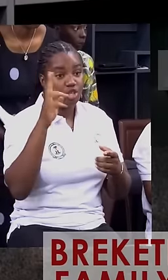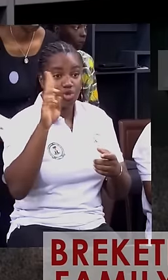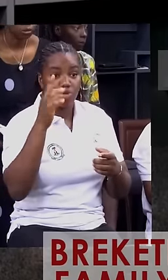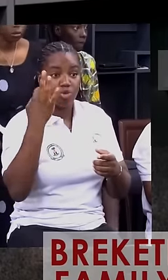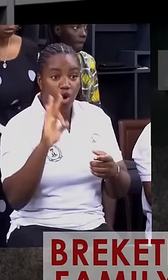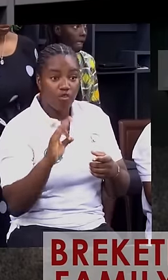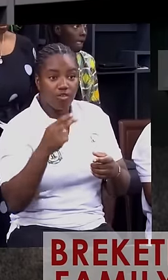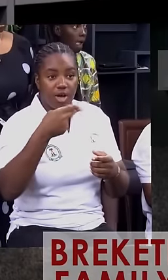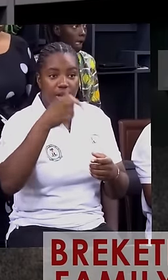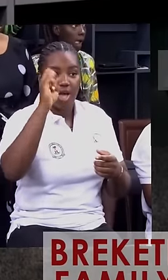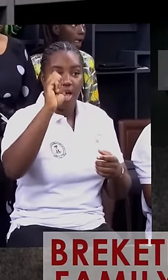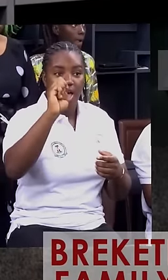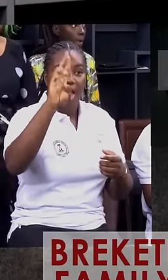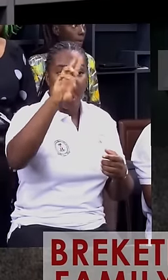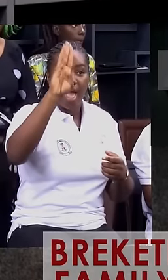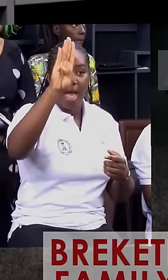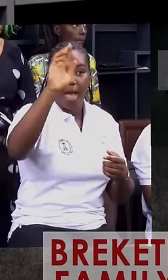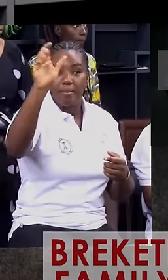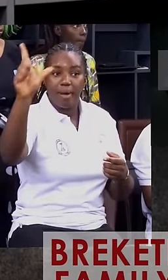there are regulatory frameworks, but they need